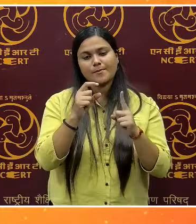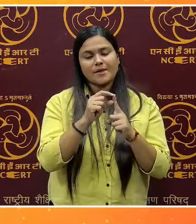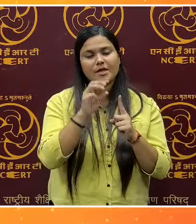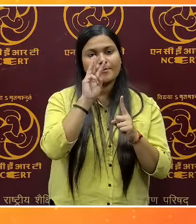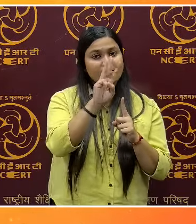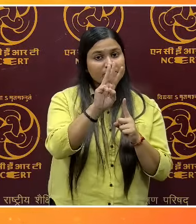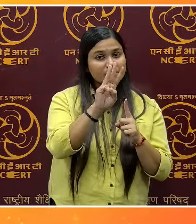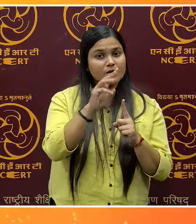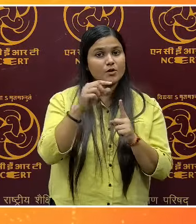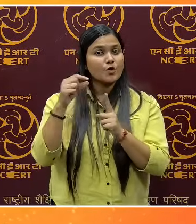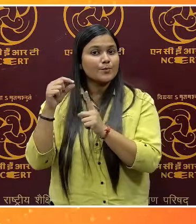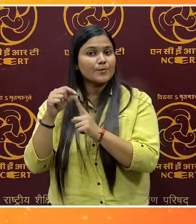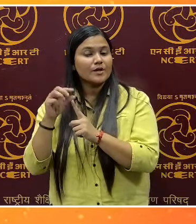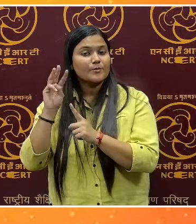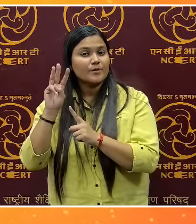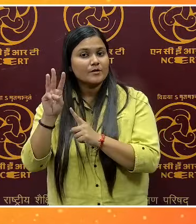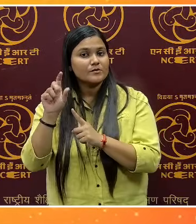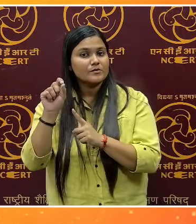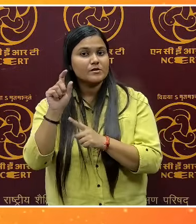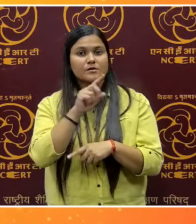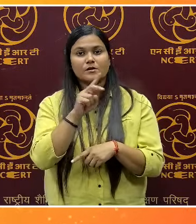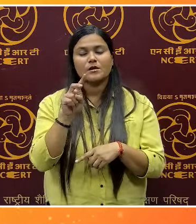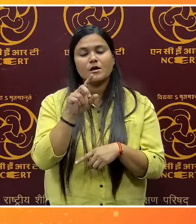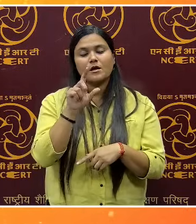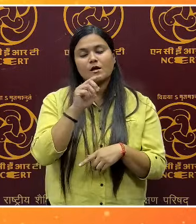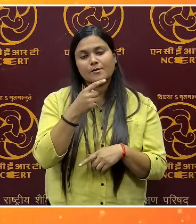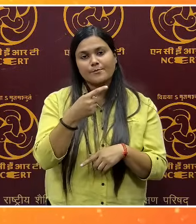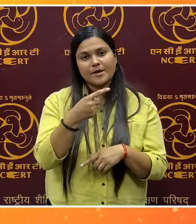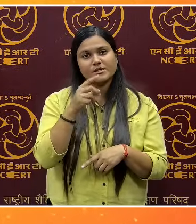3 plus minus 10.